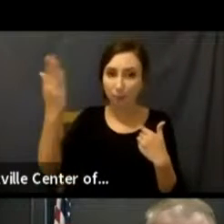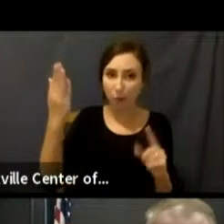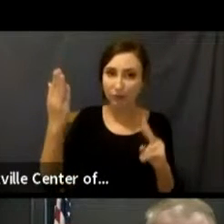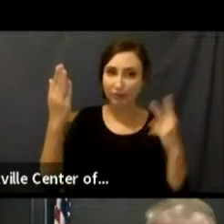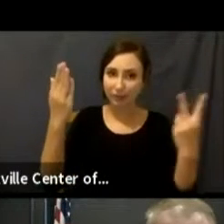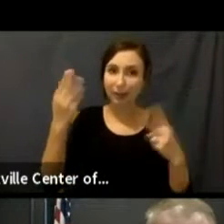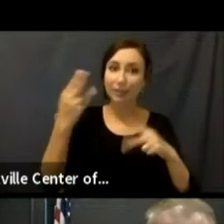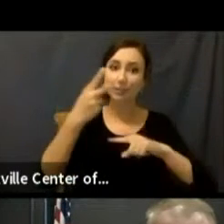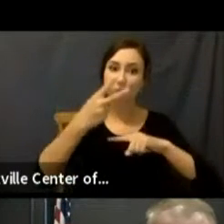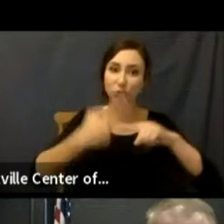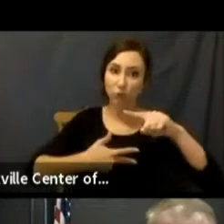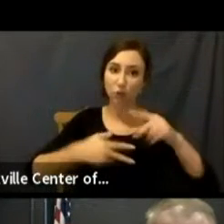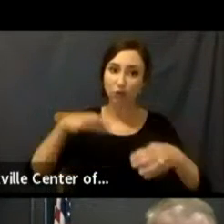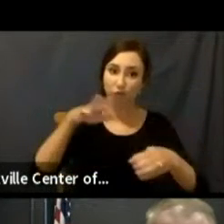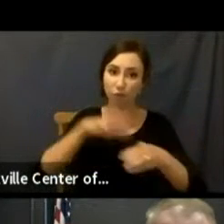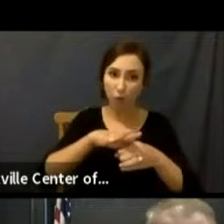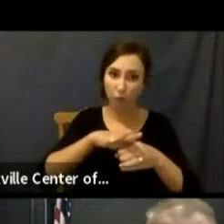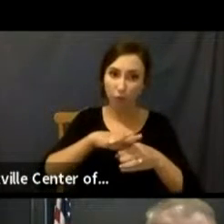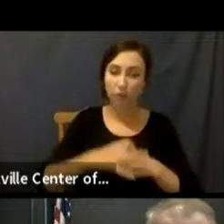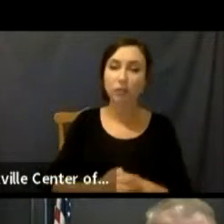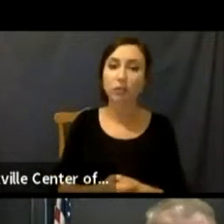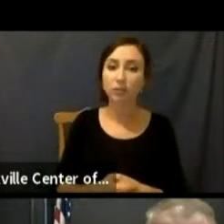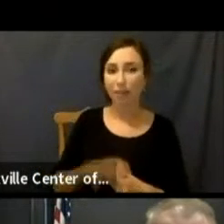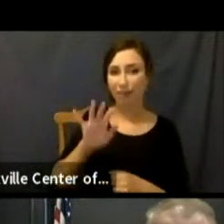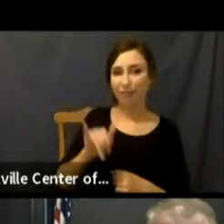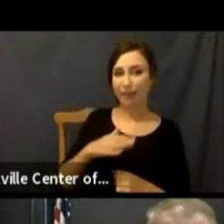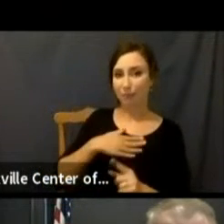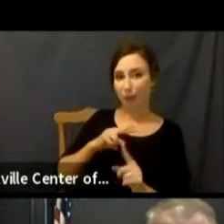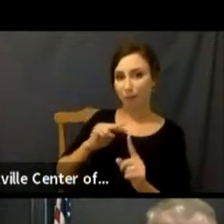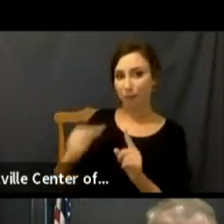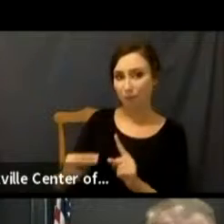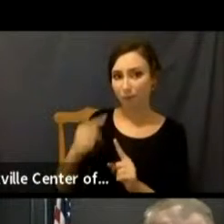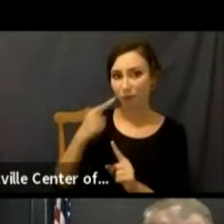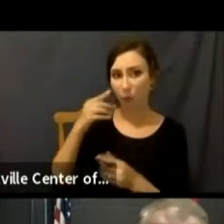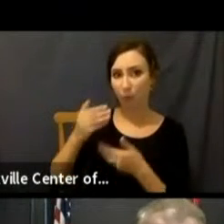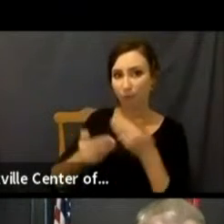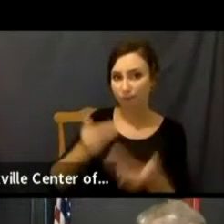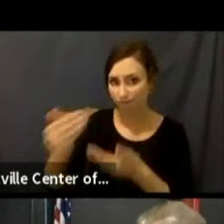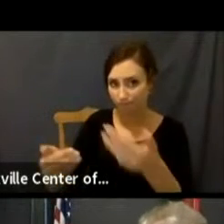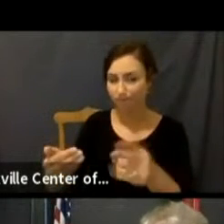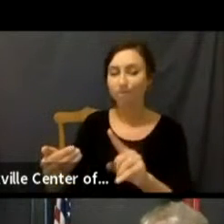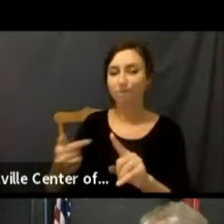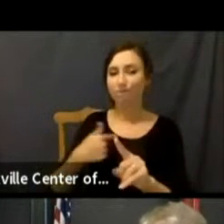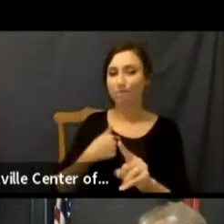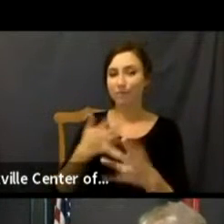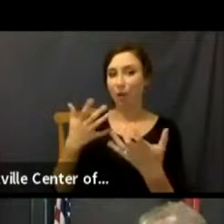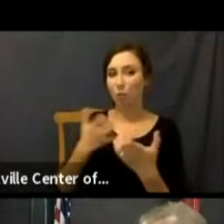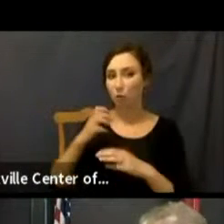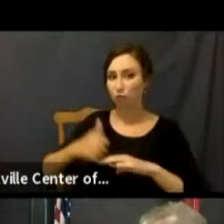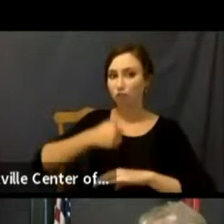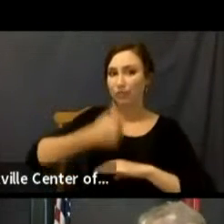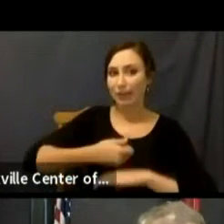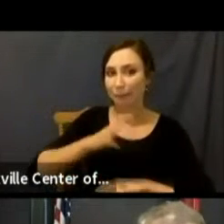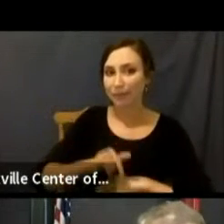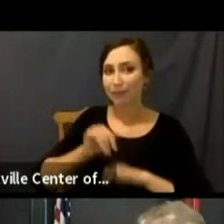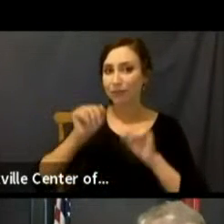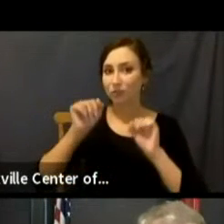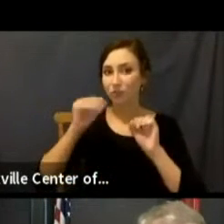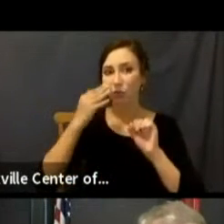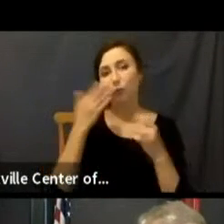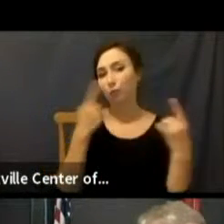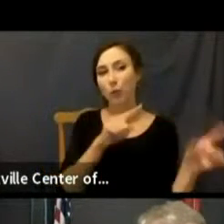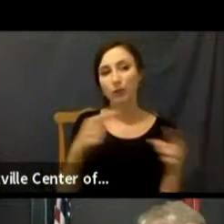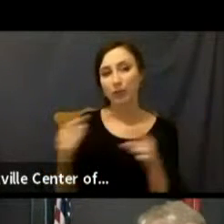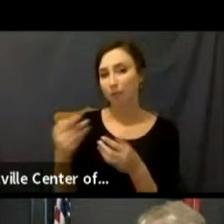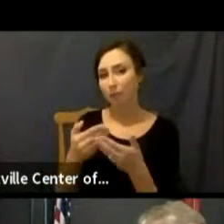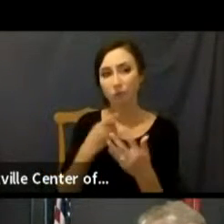and a 2/3 vote. That's how I see the procedure breaking out. But I wanted to go ahead and establish all that so you knew what was going on